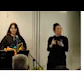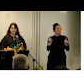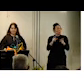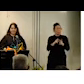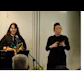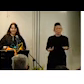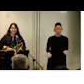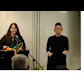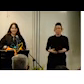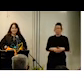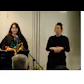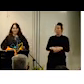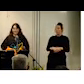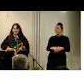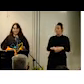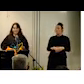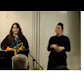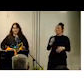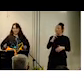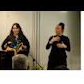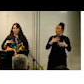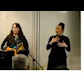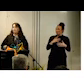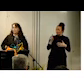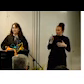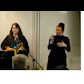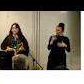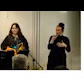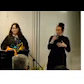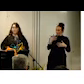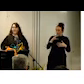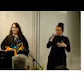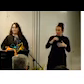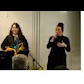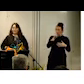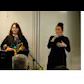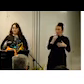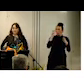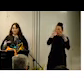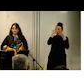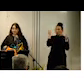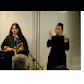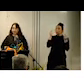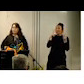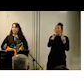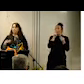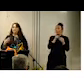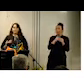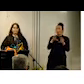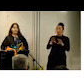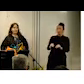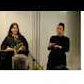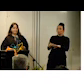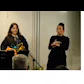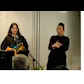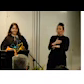do? Now, you'll be surprised to hear that about 45% of dementia cases can be potentially prevented by